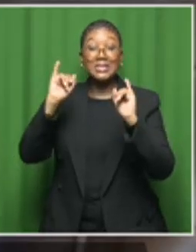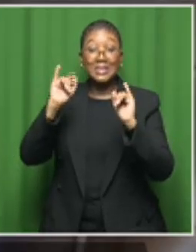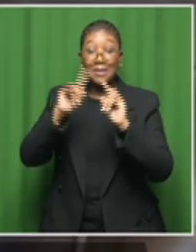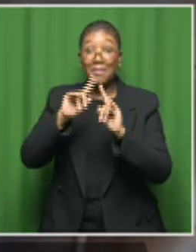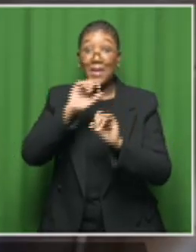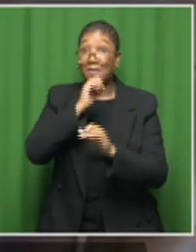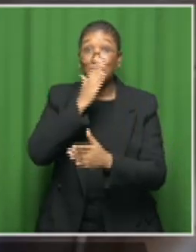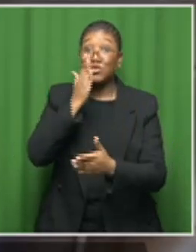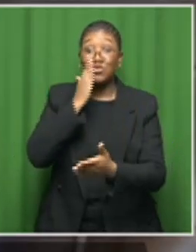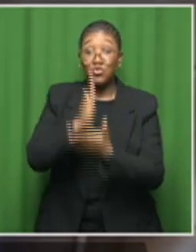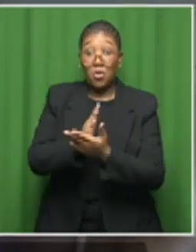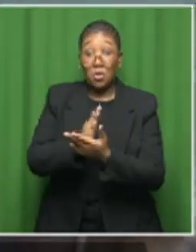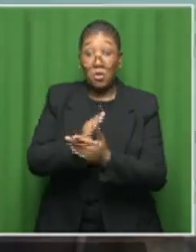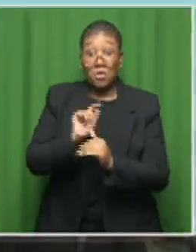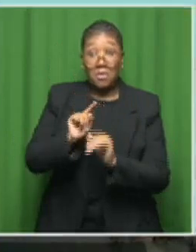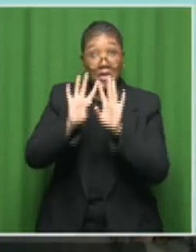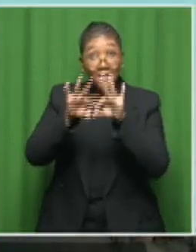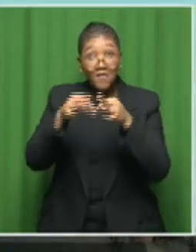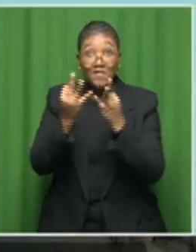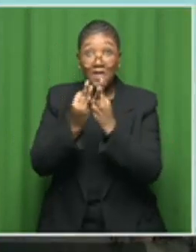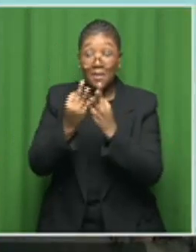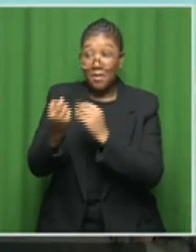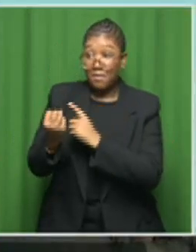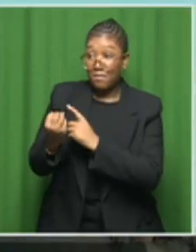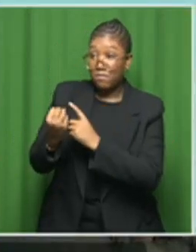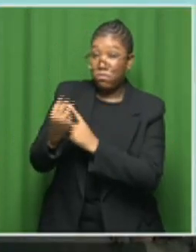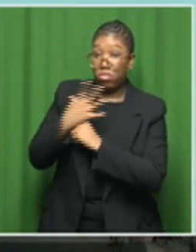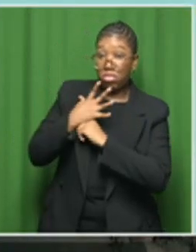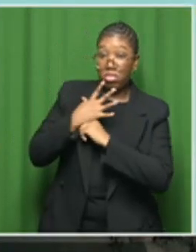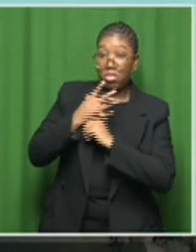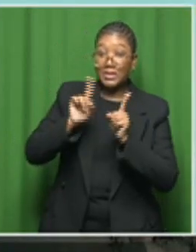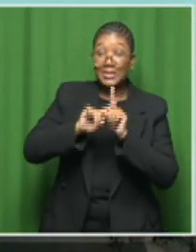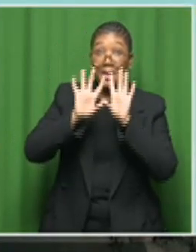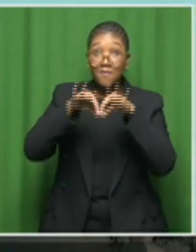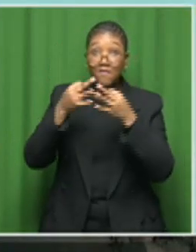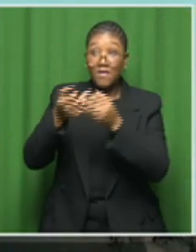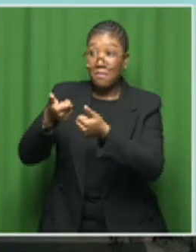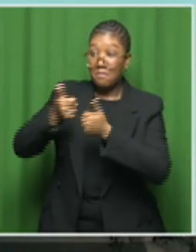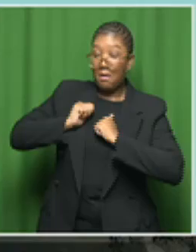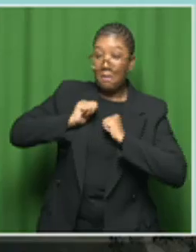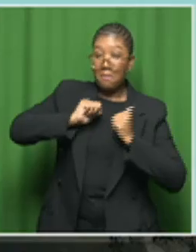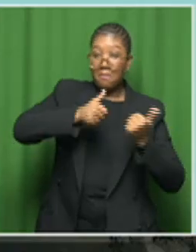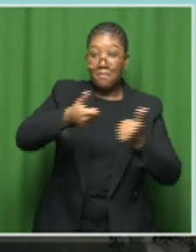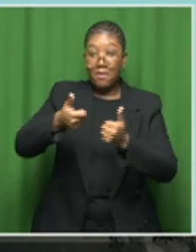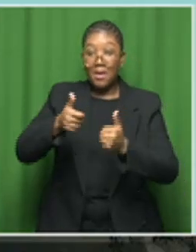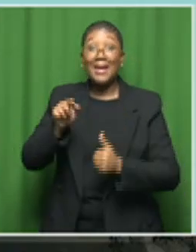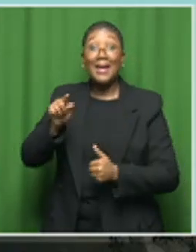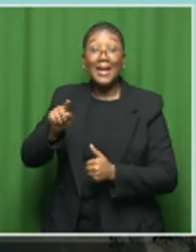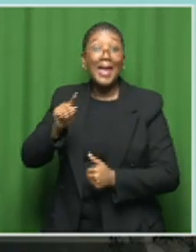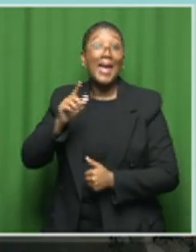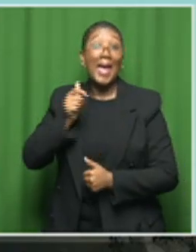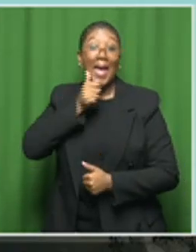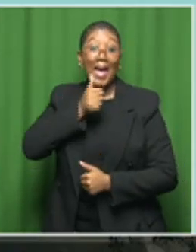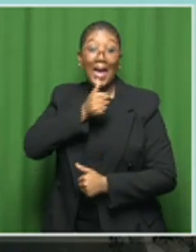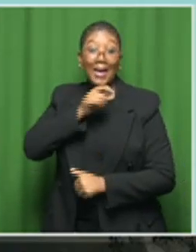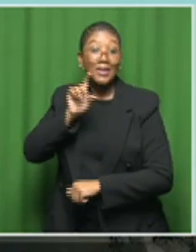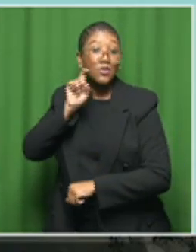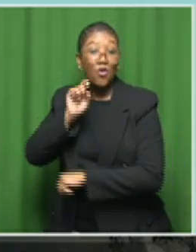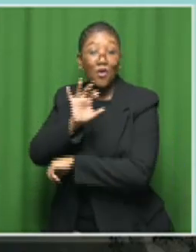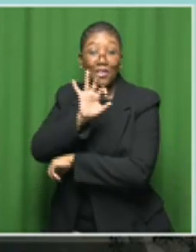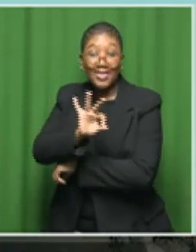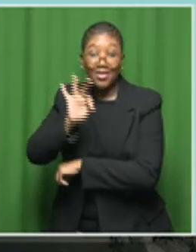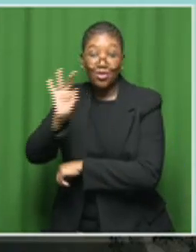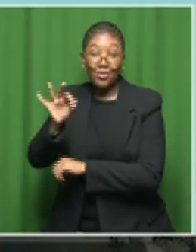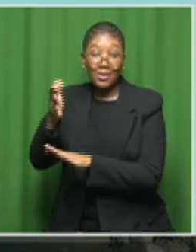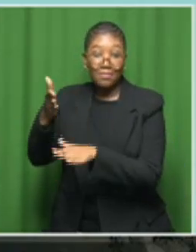it's genetic, but in my case, because my aunt had it and she passed on at the age of 33, so I'd like to believe